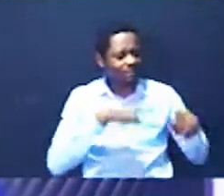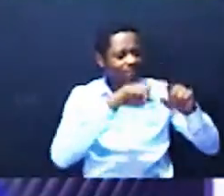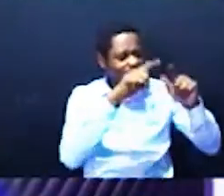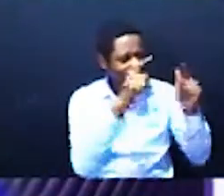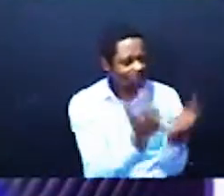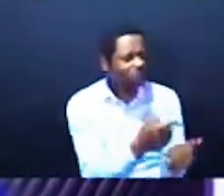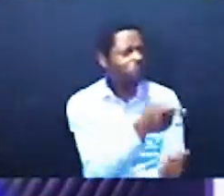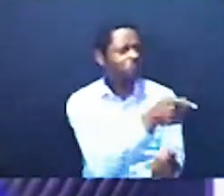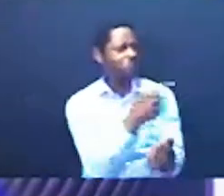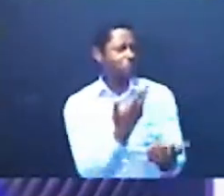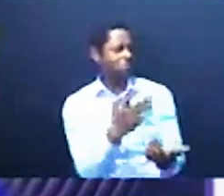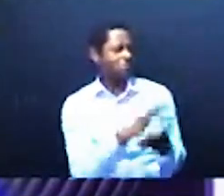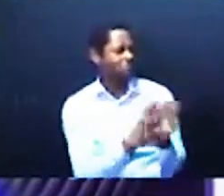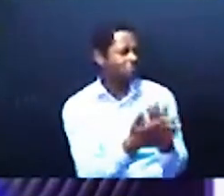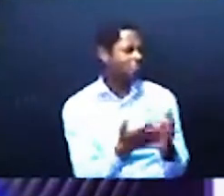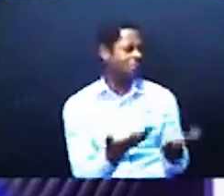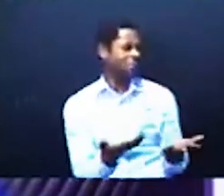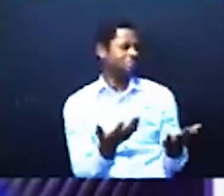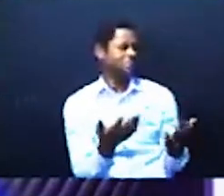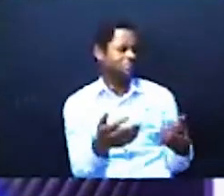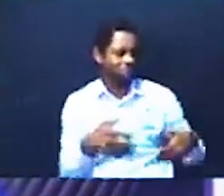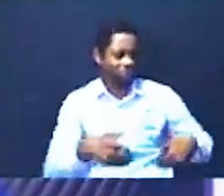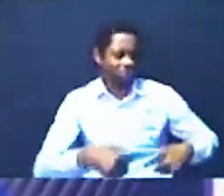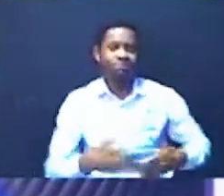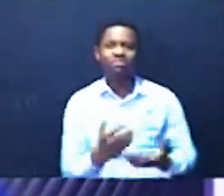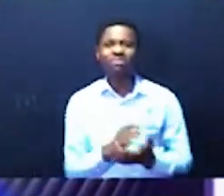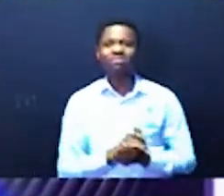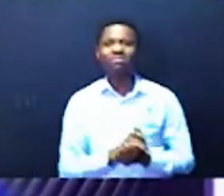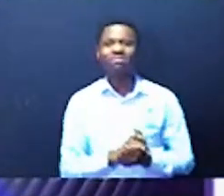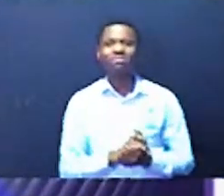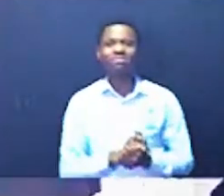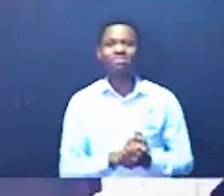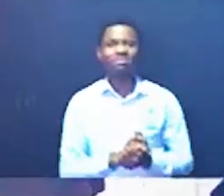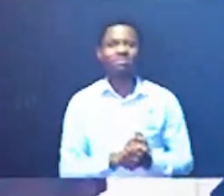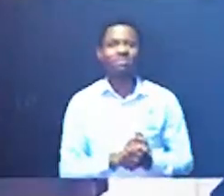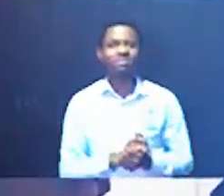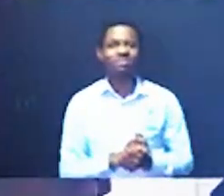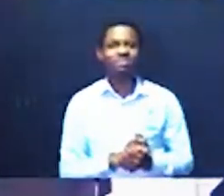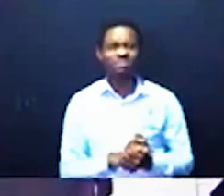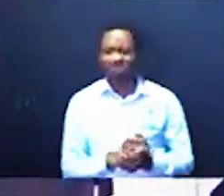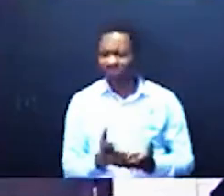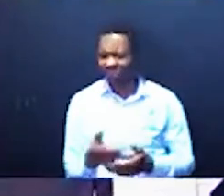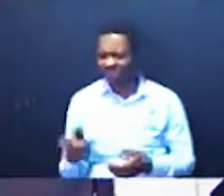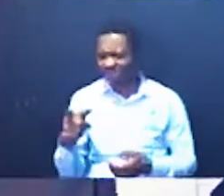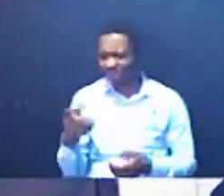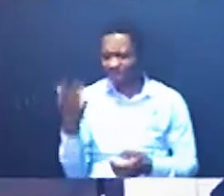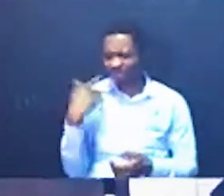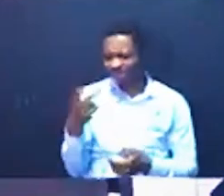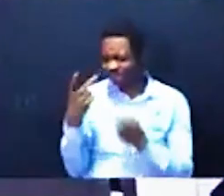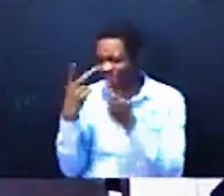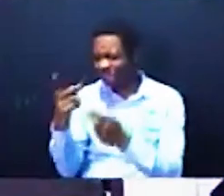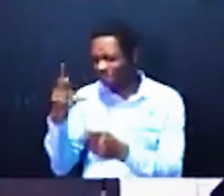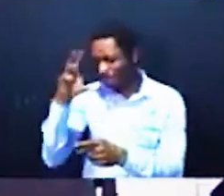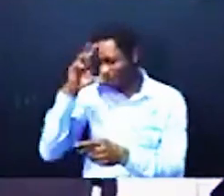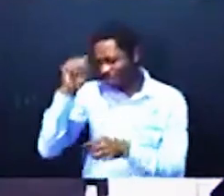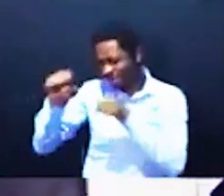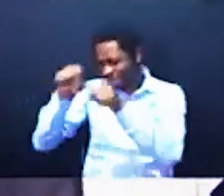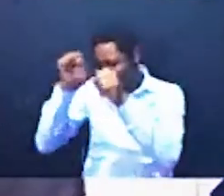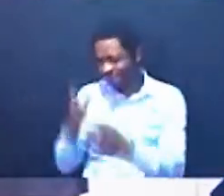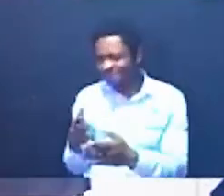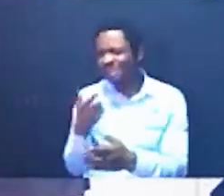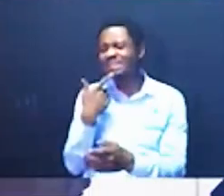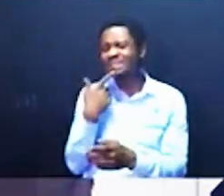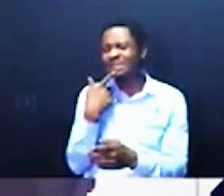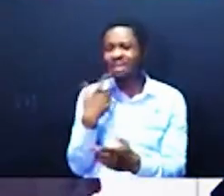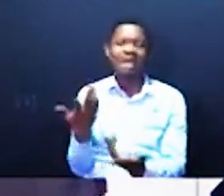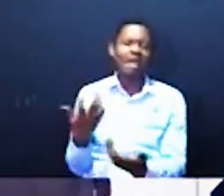And so this boxer bragging that he has slept with over 500 ladies. And then he started